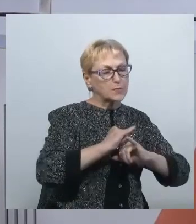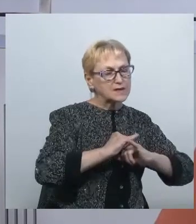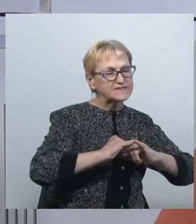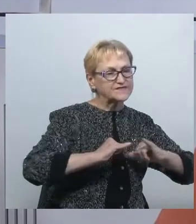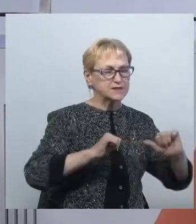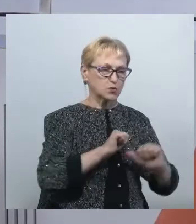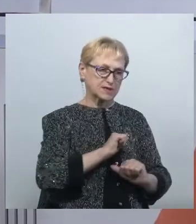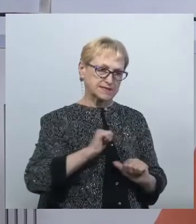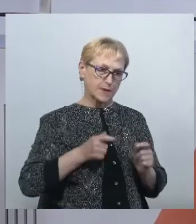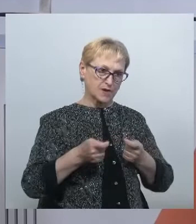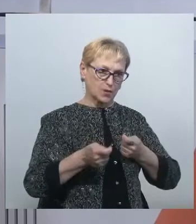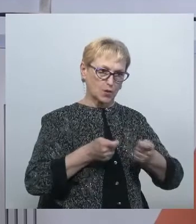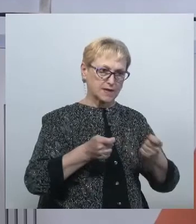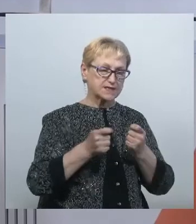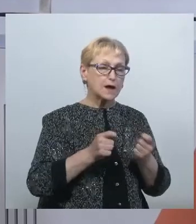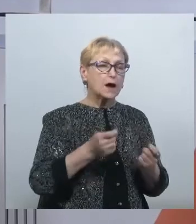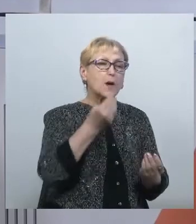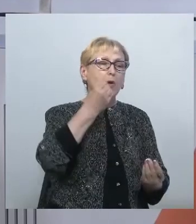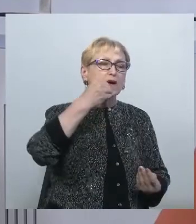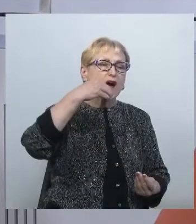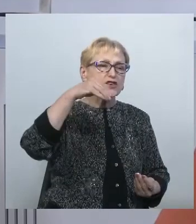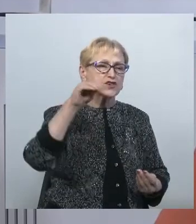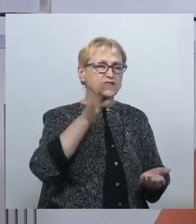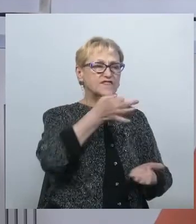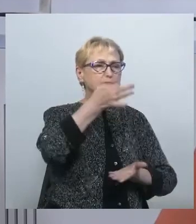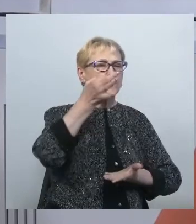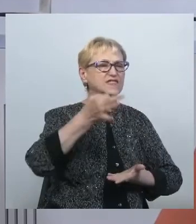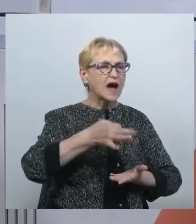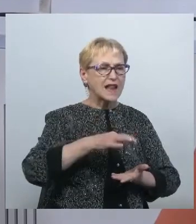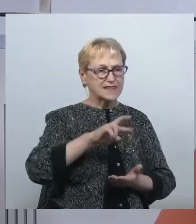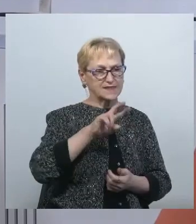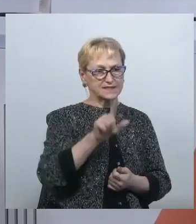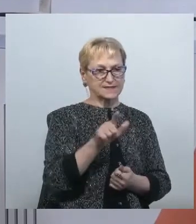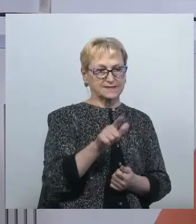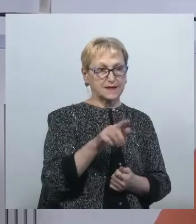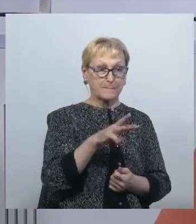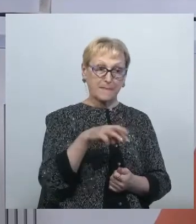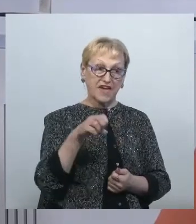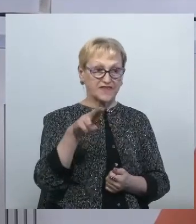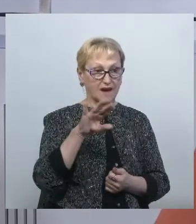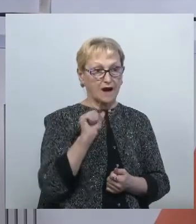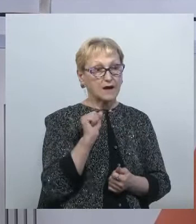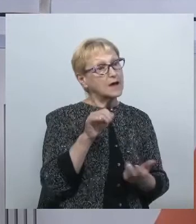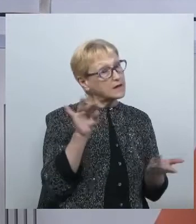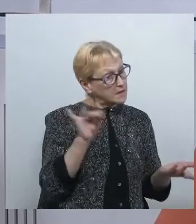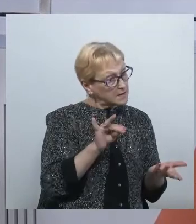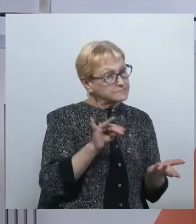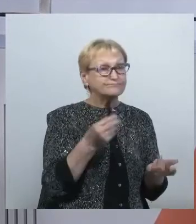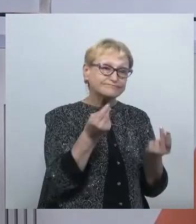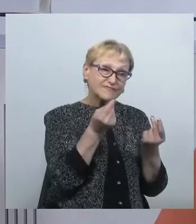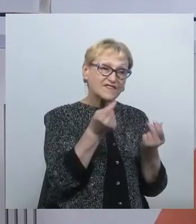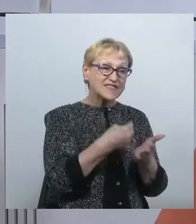can be done to develop self-regulation in Ukraine, to improve the responsibility of Ukrainian media, and to improve